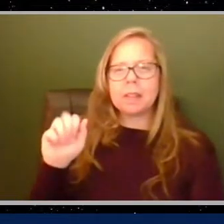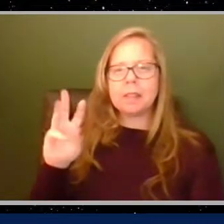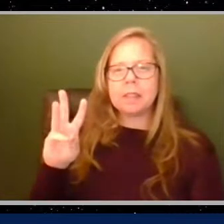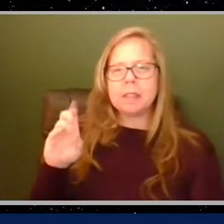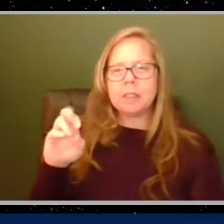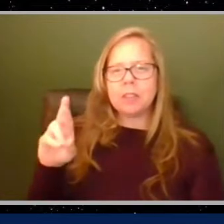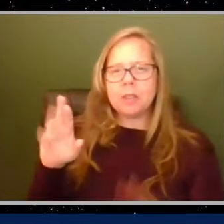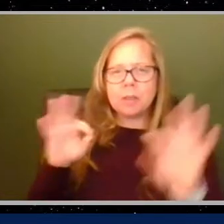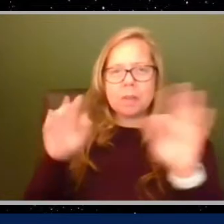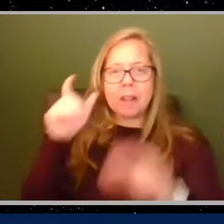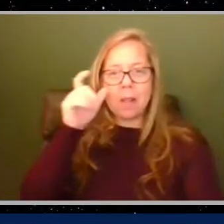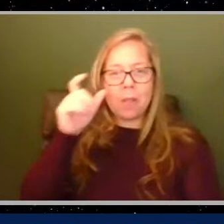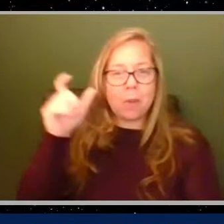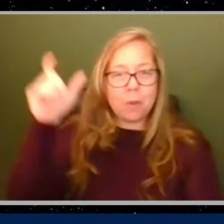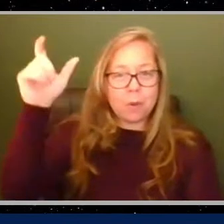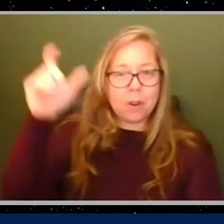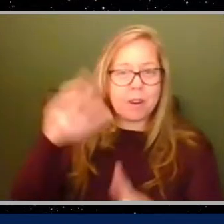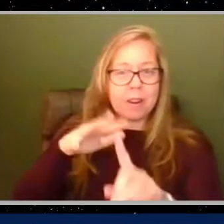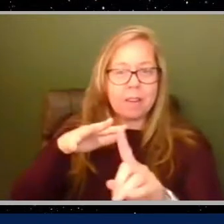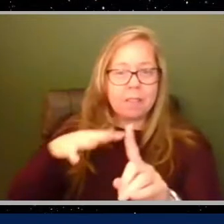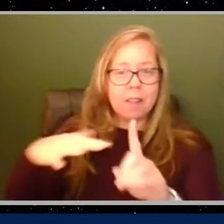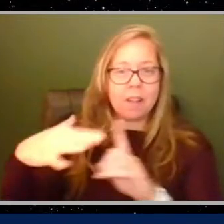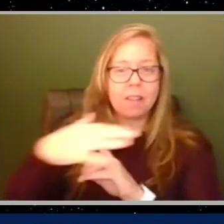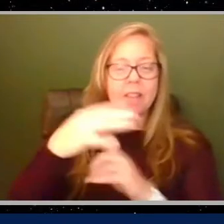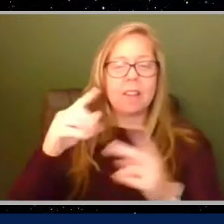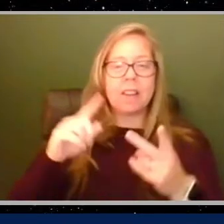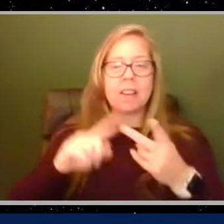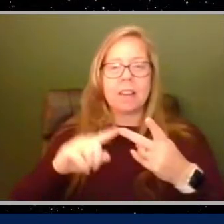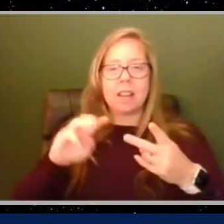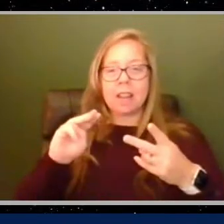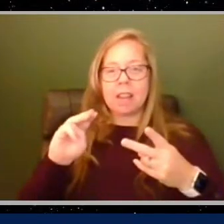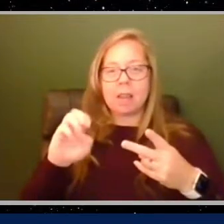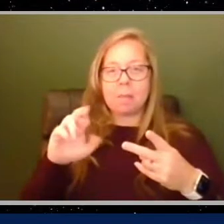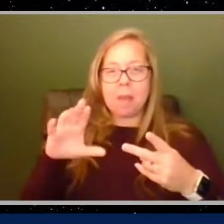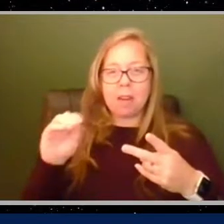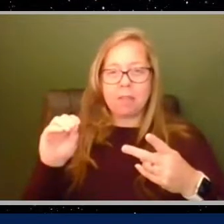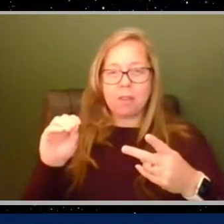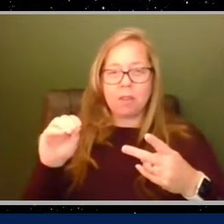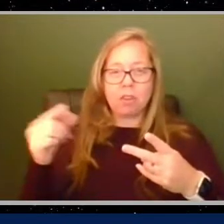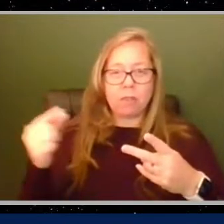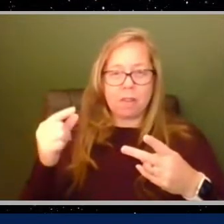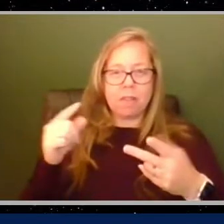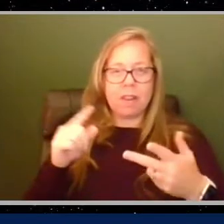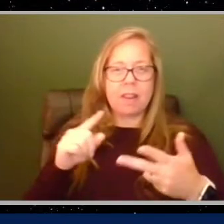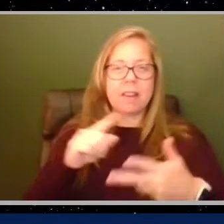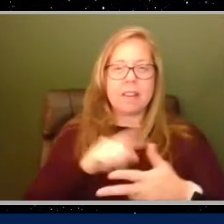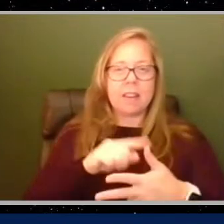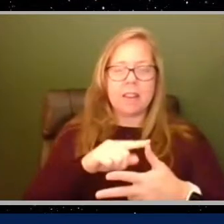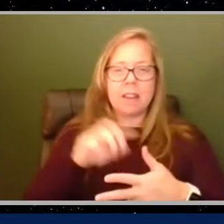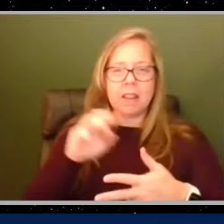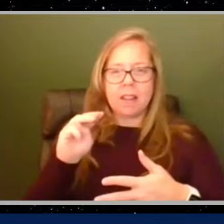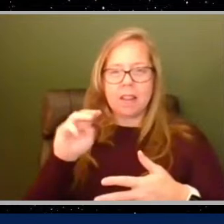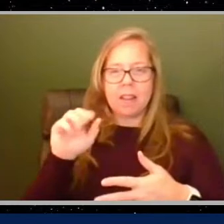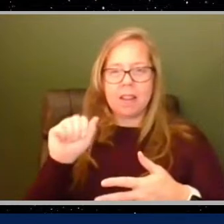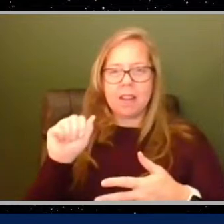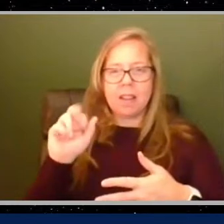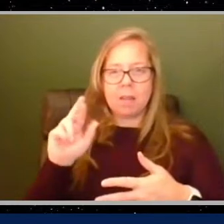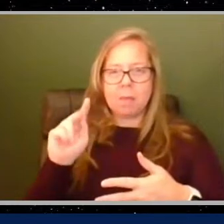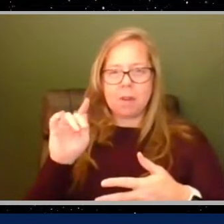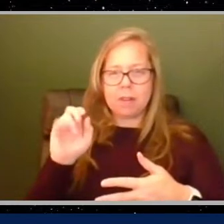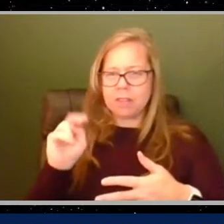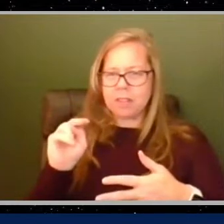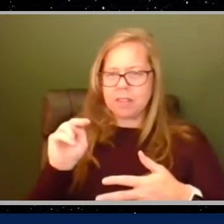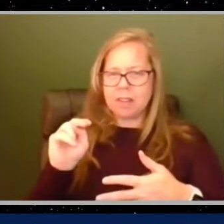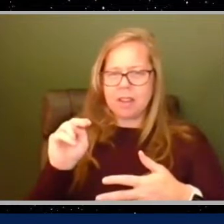lunar environment and you also had the microgravity and you had the Martian one. So were all those successive? Like, were there